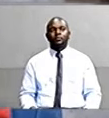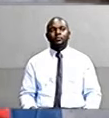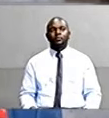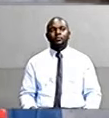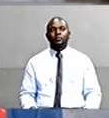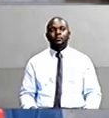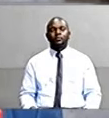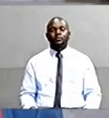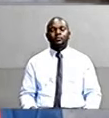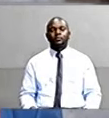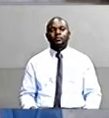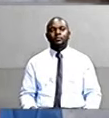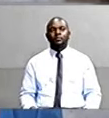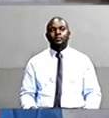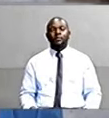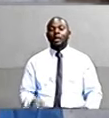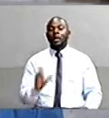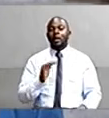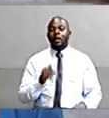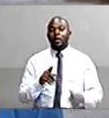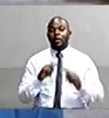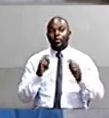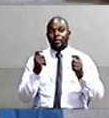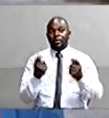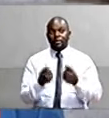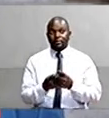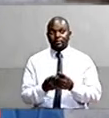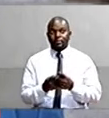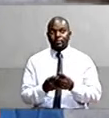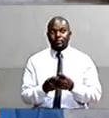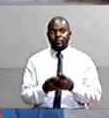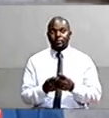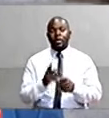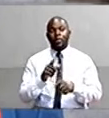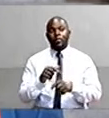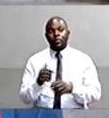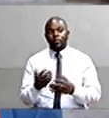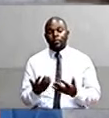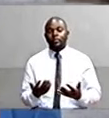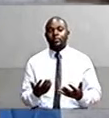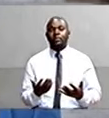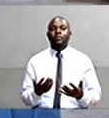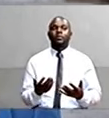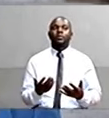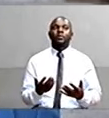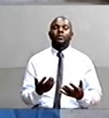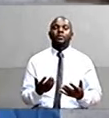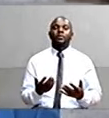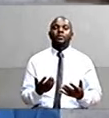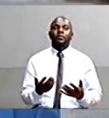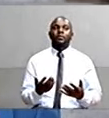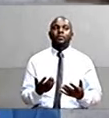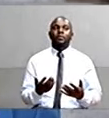replace in the city. So our teams go on inspecting. When they leave, the contractors